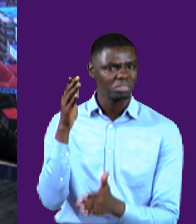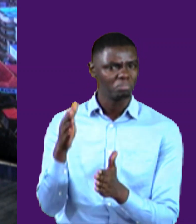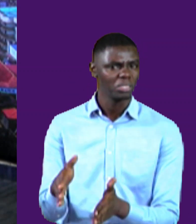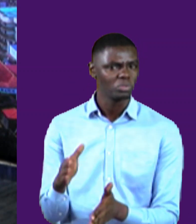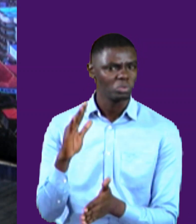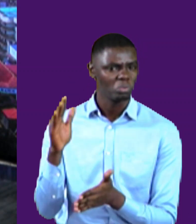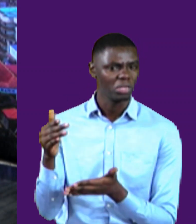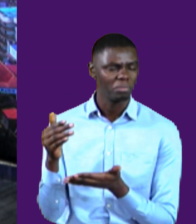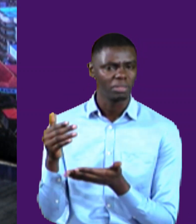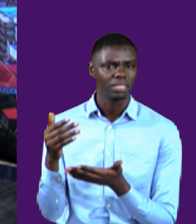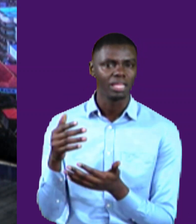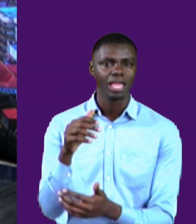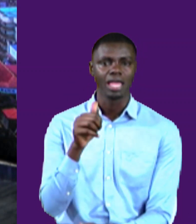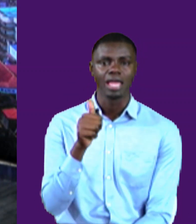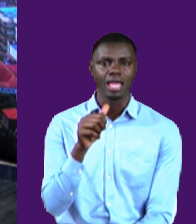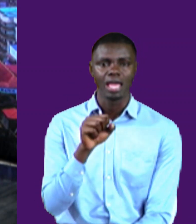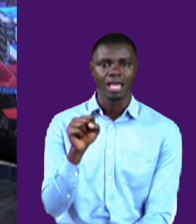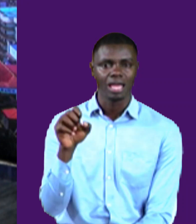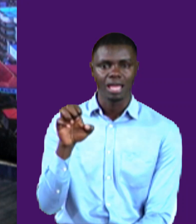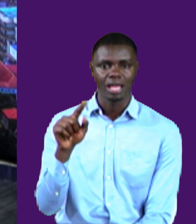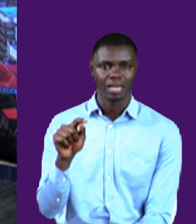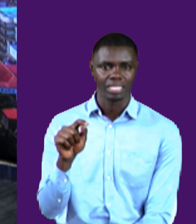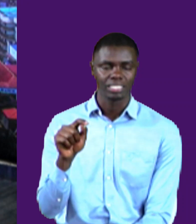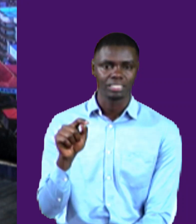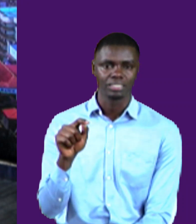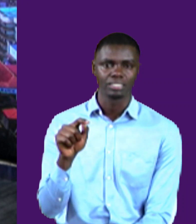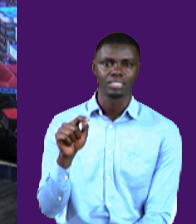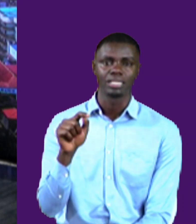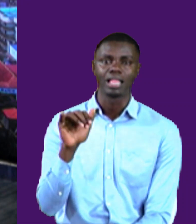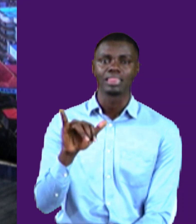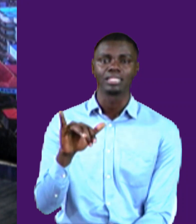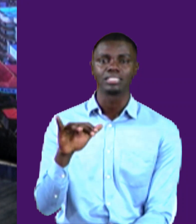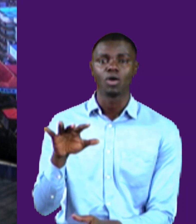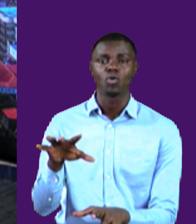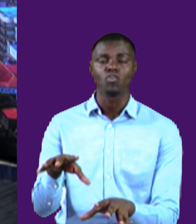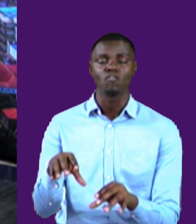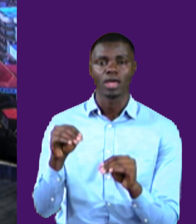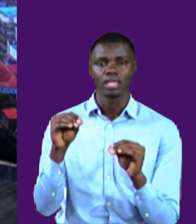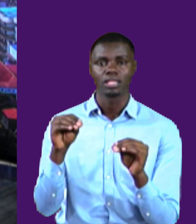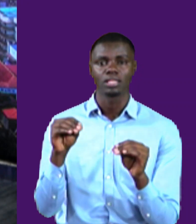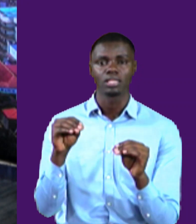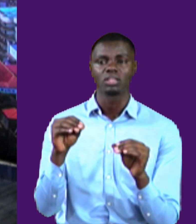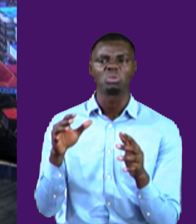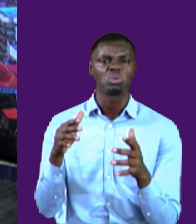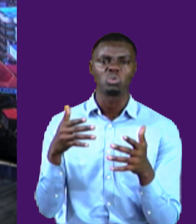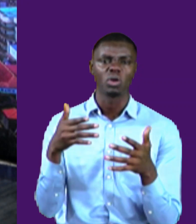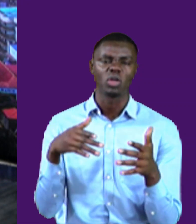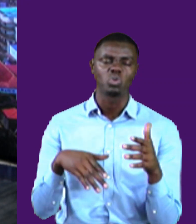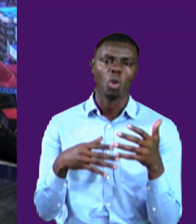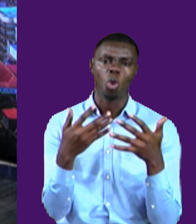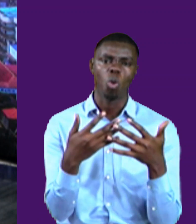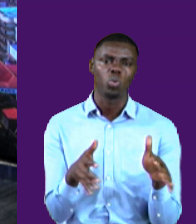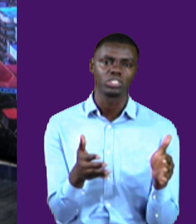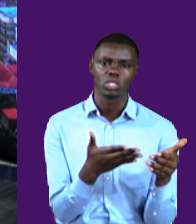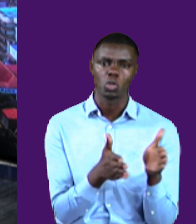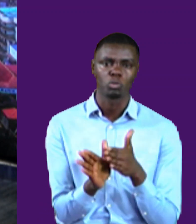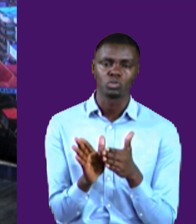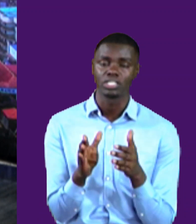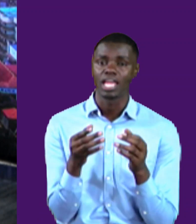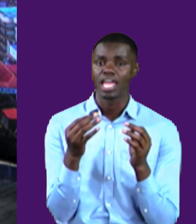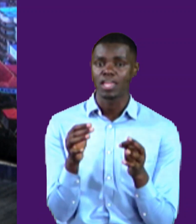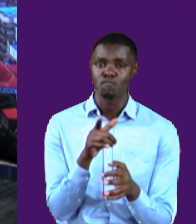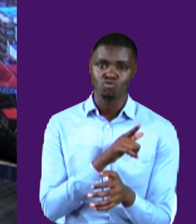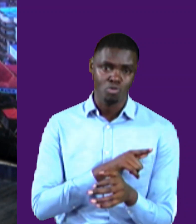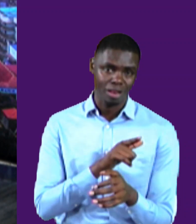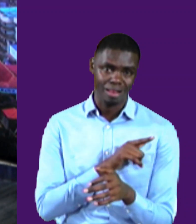an asset in this field. And that's how you find that you are denied a chance. But if you are